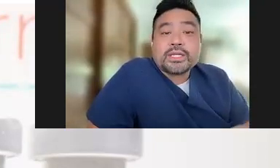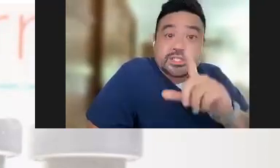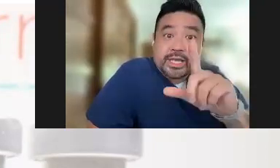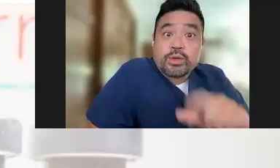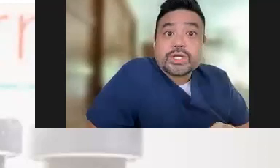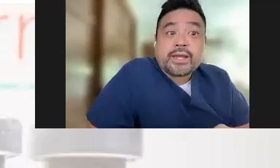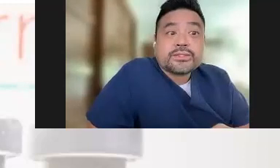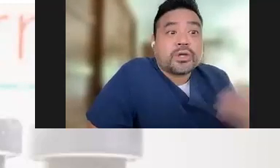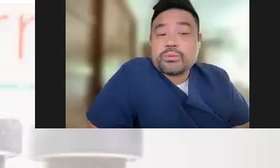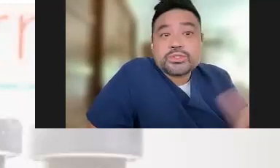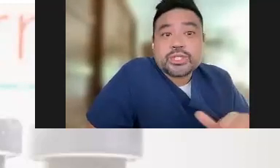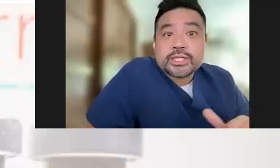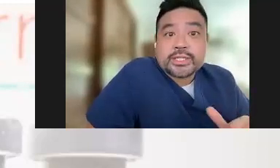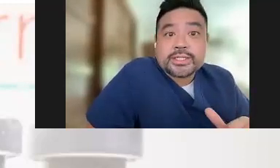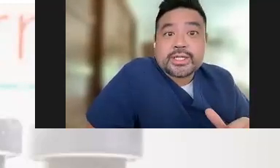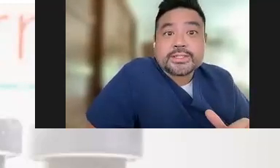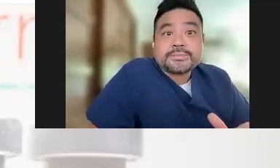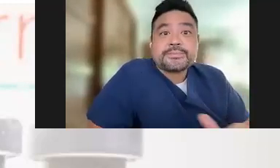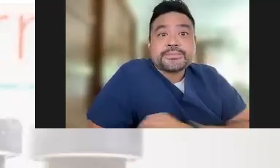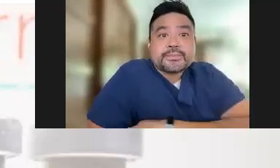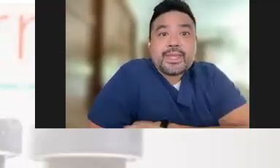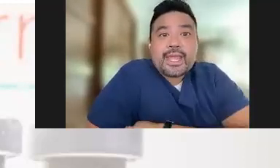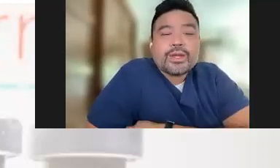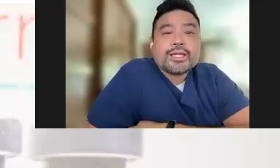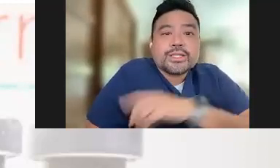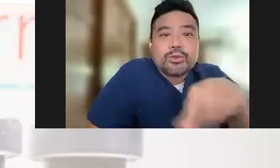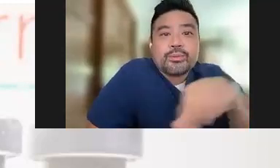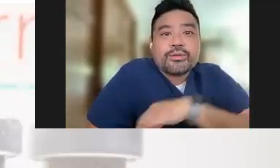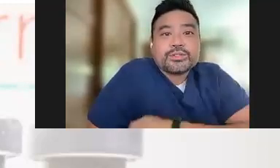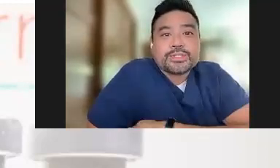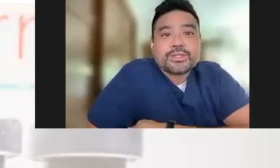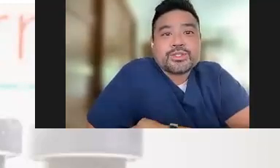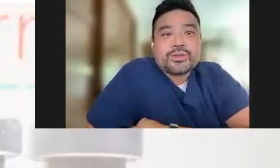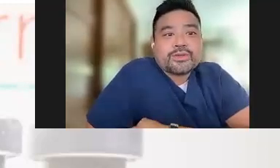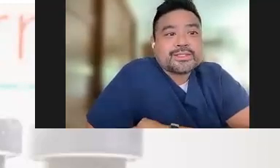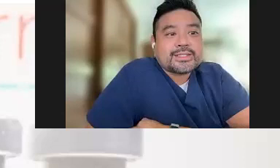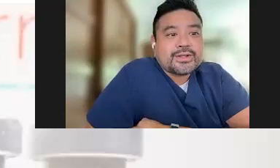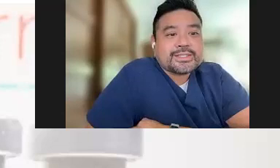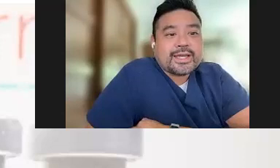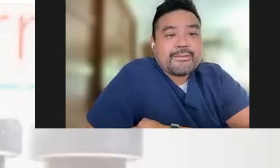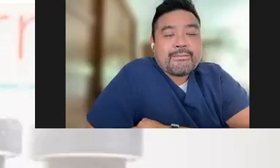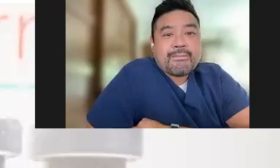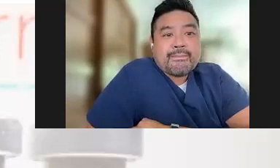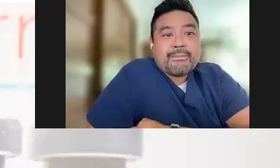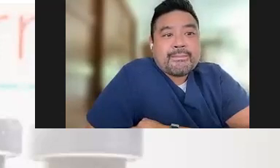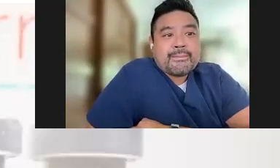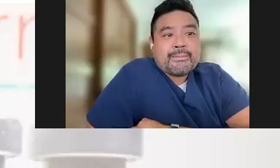example, wanted just to get one shot. So she got Johnson & Johnson. And we'll get into a little bit more in those specifics too on those vaccines. So next